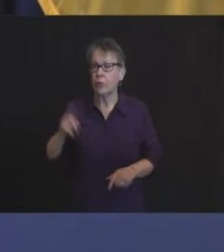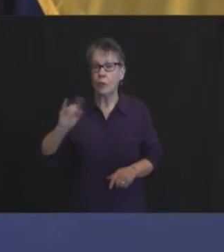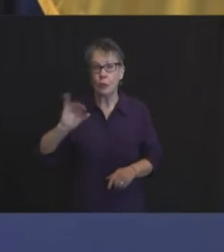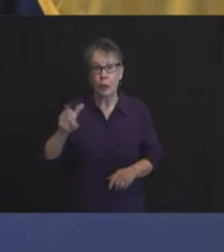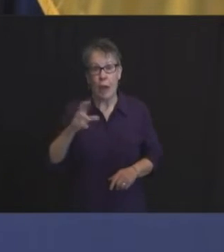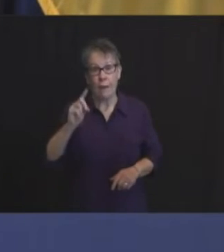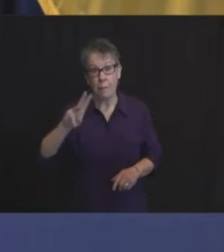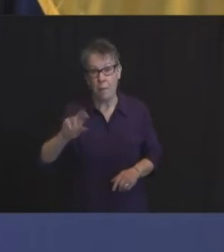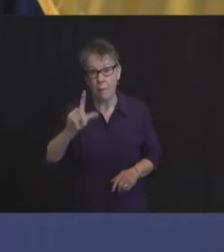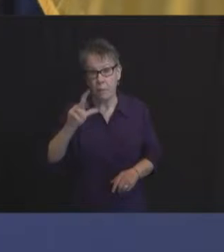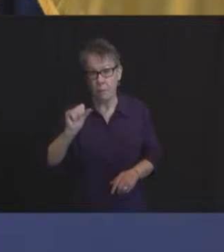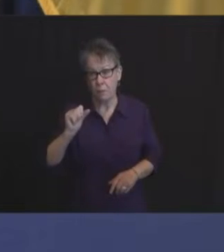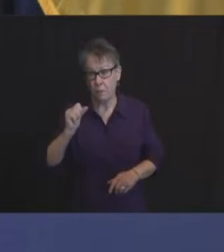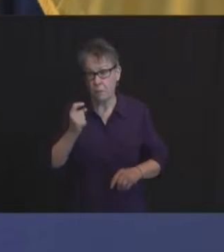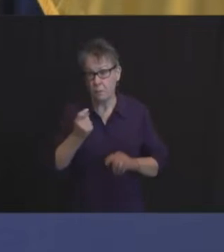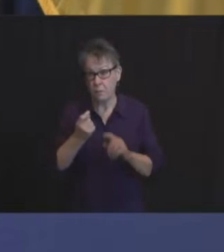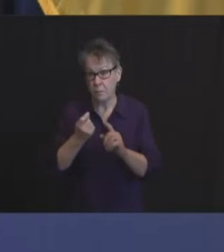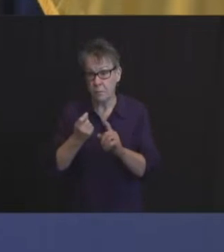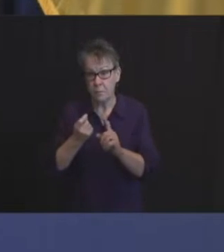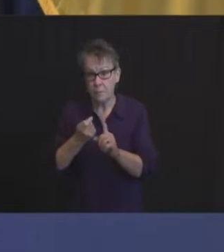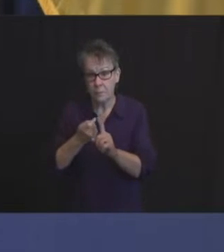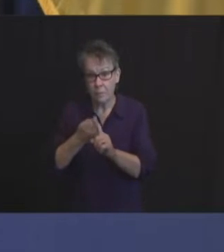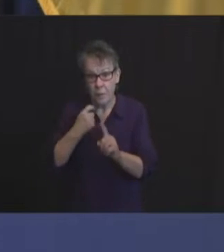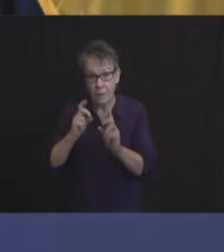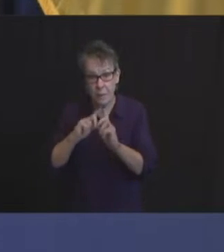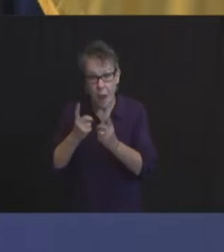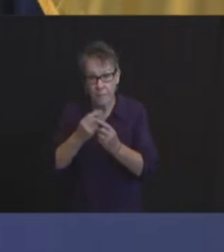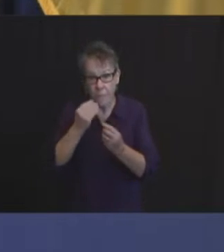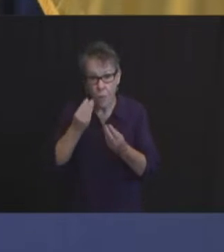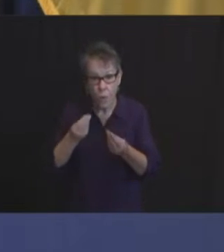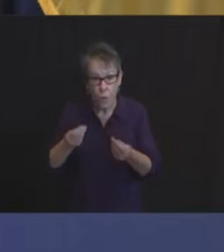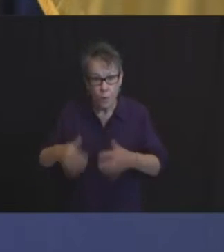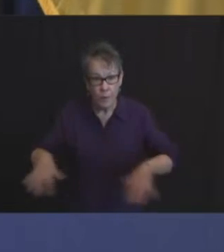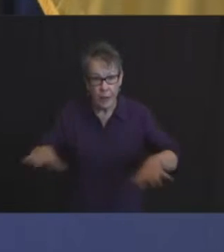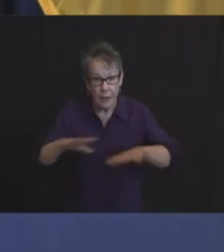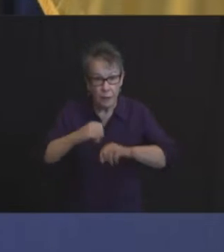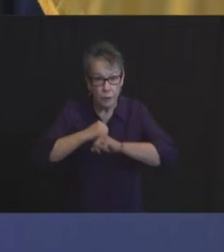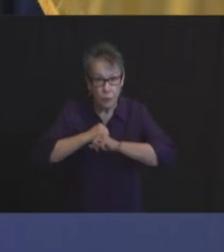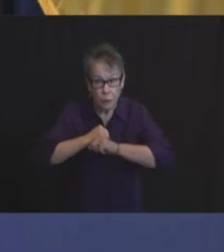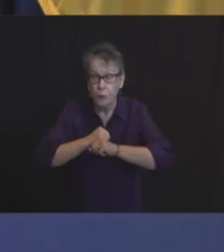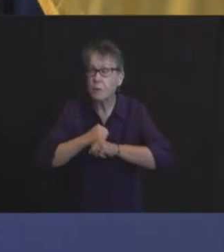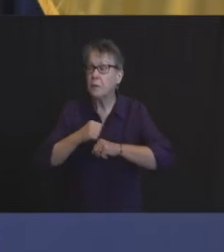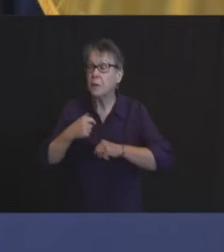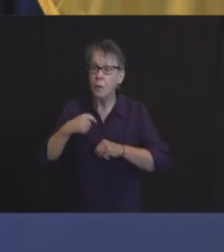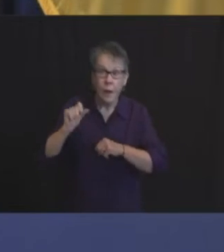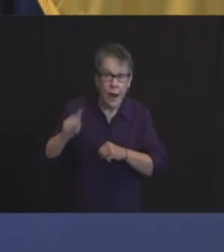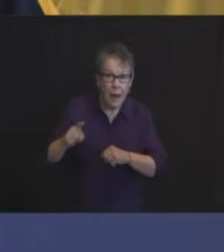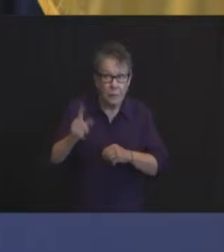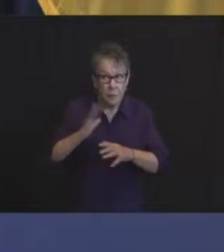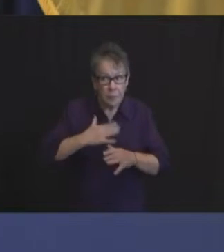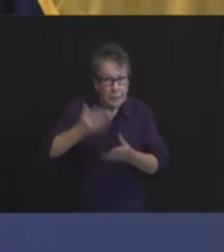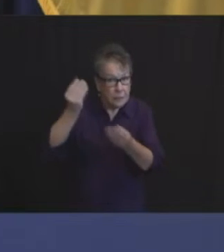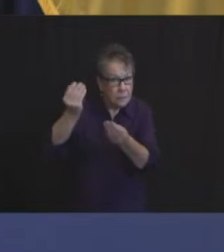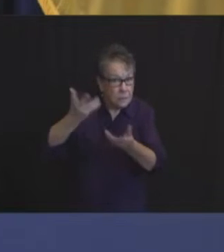don't seem right, surveillance, etc. Please take advantage of our hotline, which is 1-866-4SAFE-NJ, or